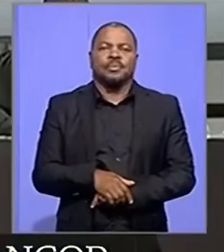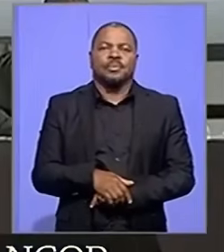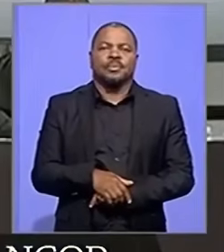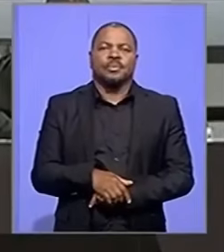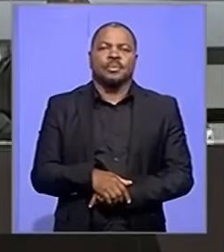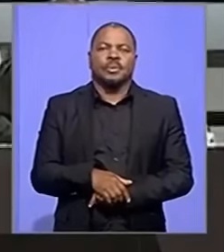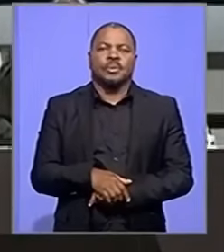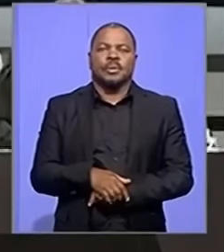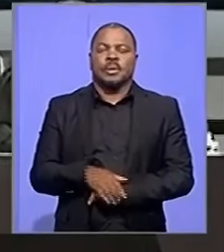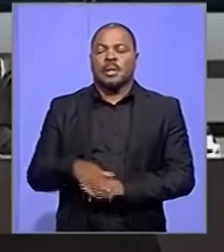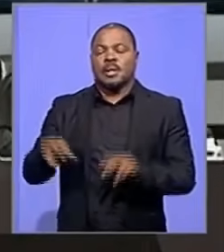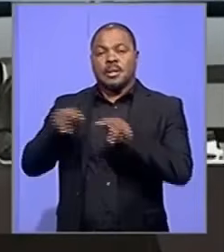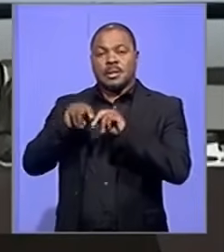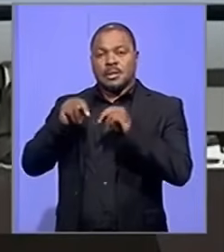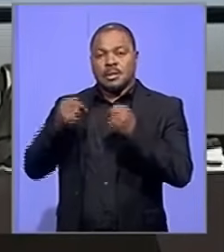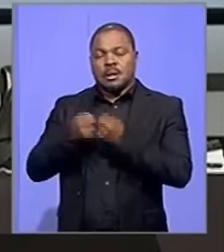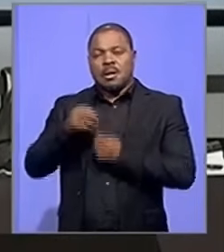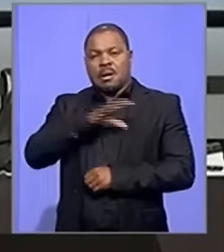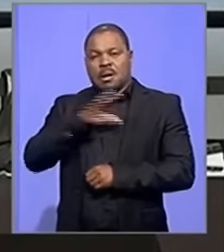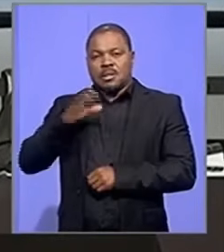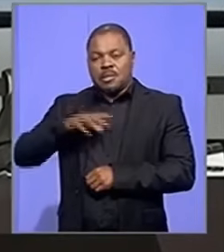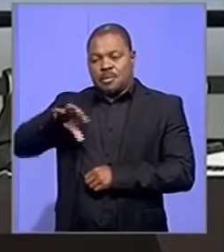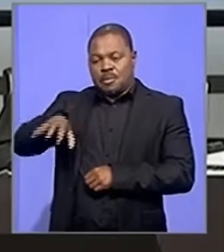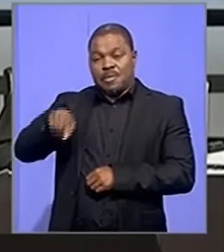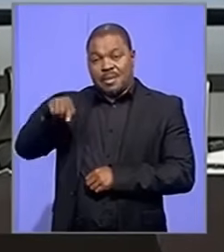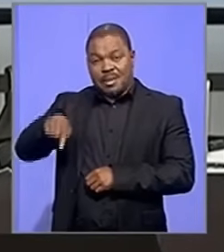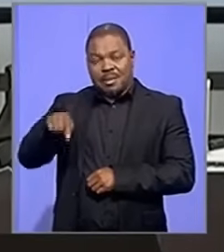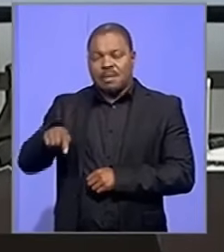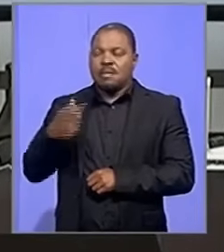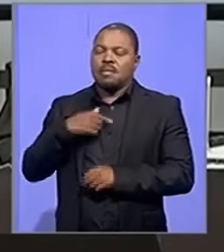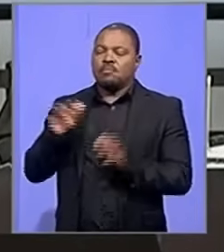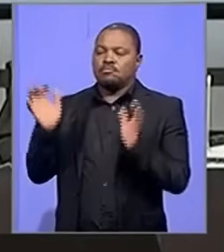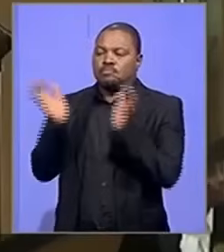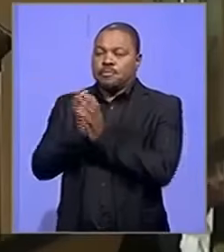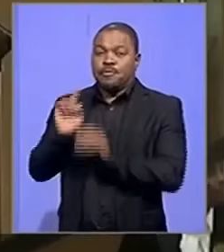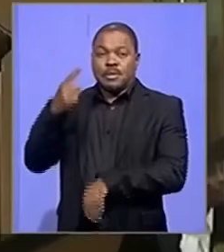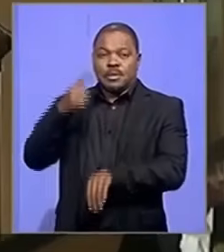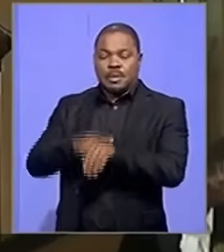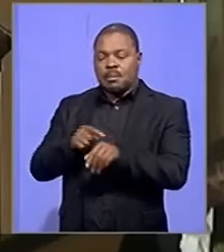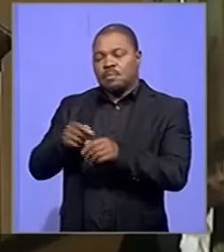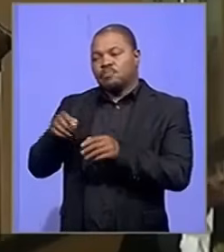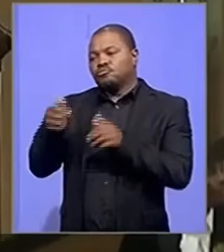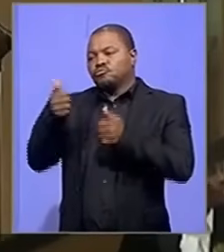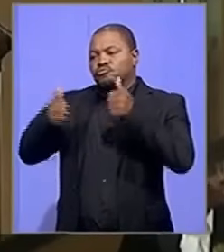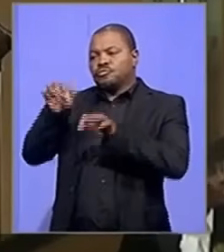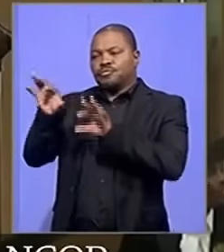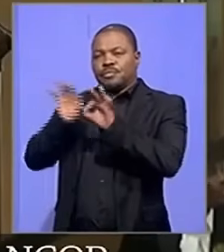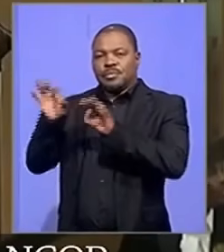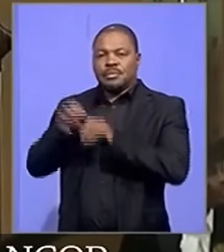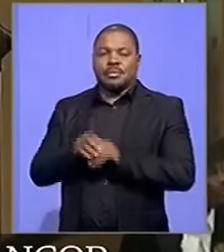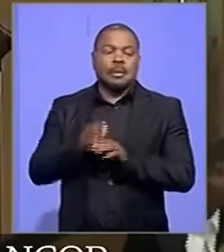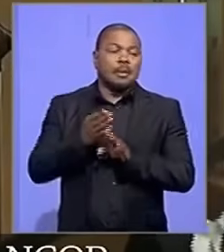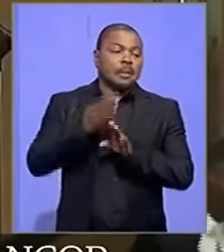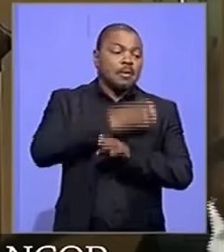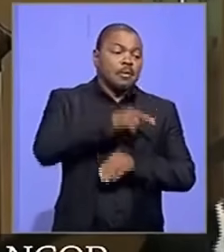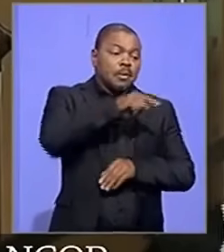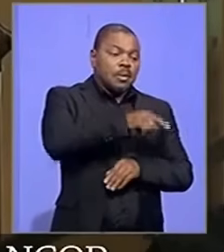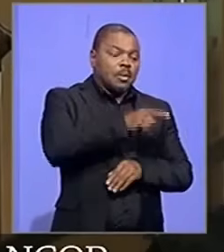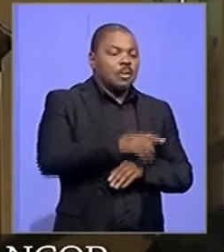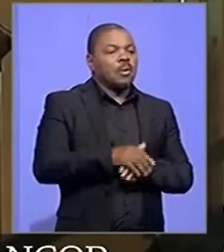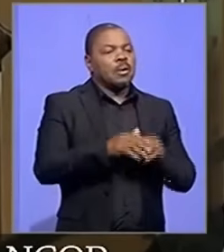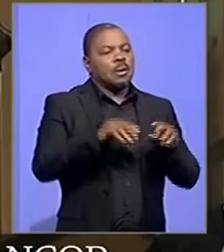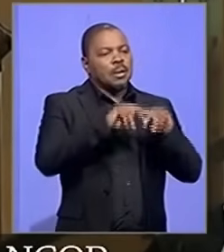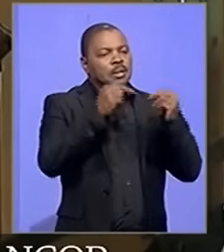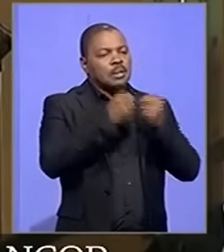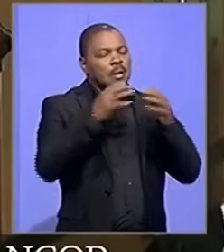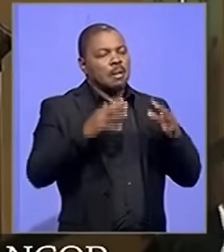Lekgotla la bosetšhaba la diprovense le dutse le gala mathomo go kgetha baetapele ba lona. Go fapana le phenkgišano e maatla e